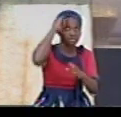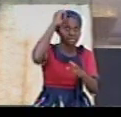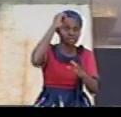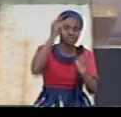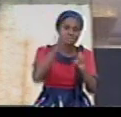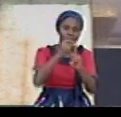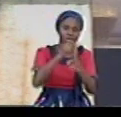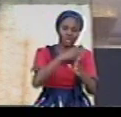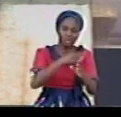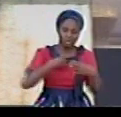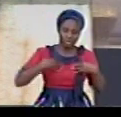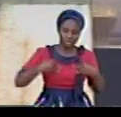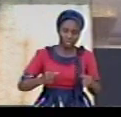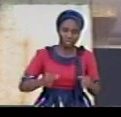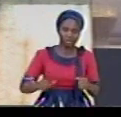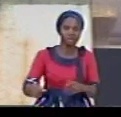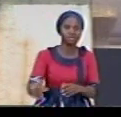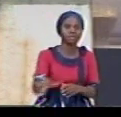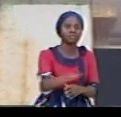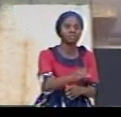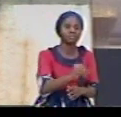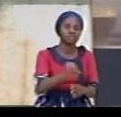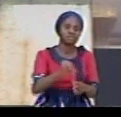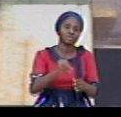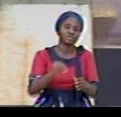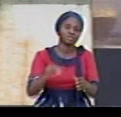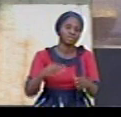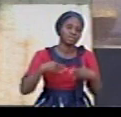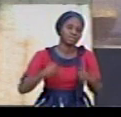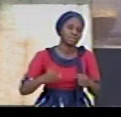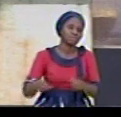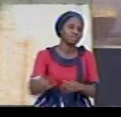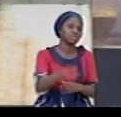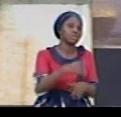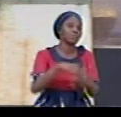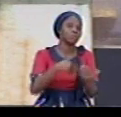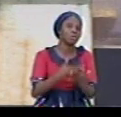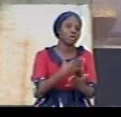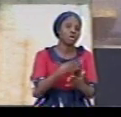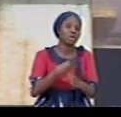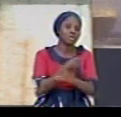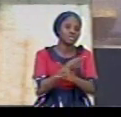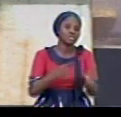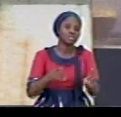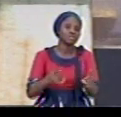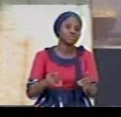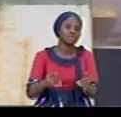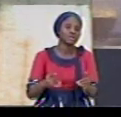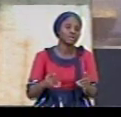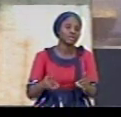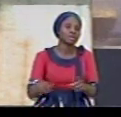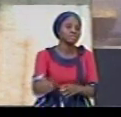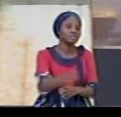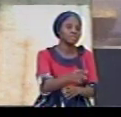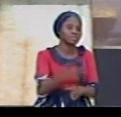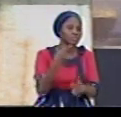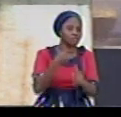healed them all and delivered them from all their afflictions.